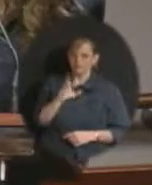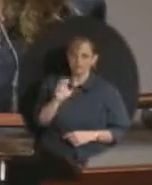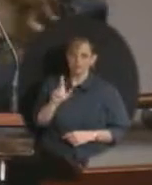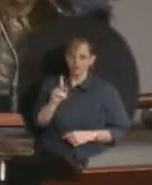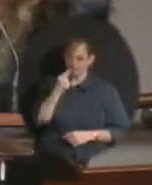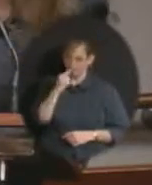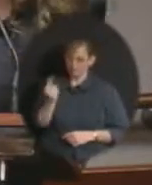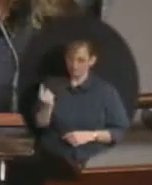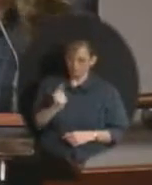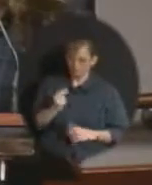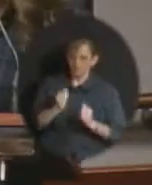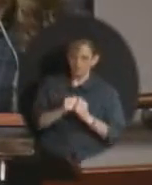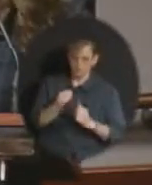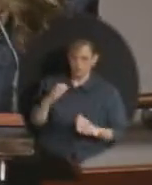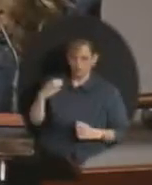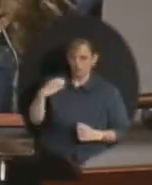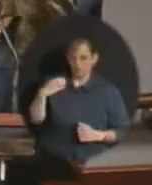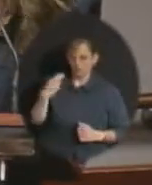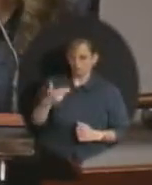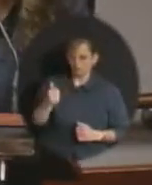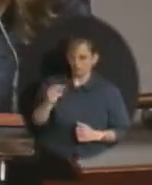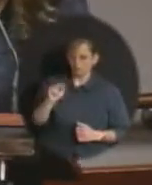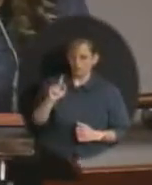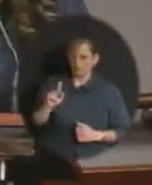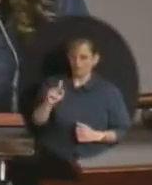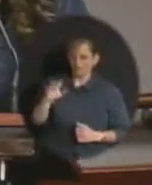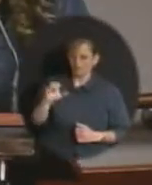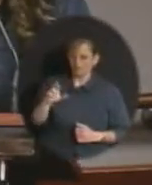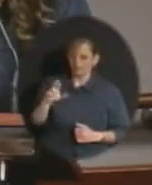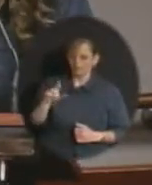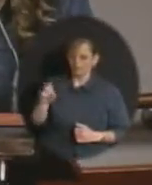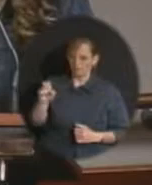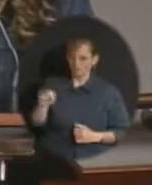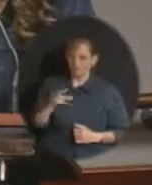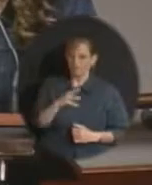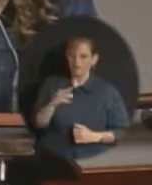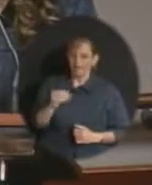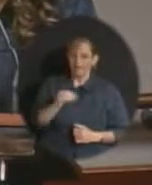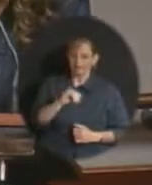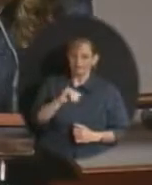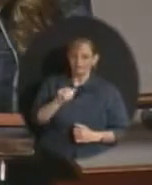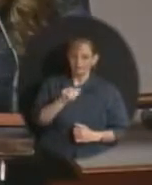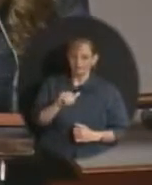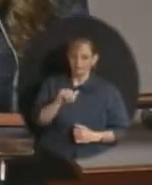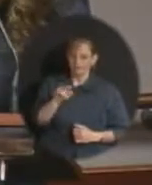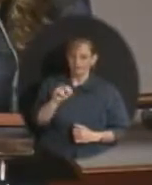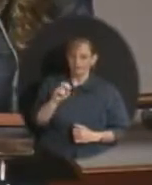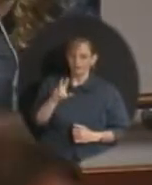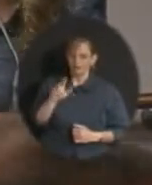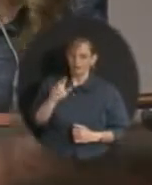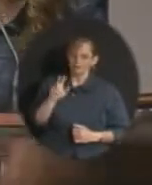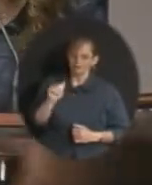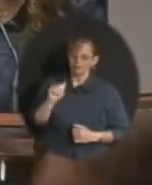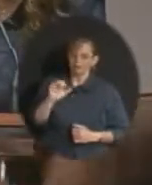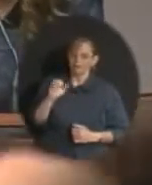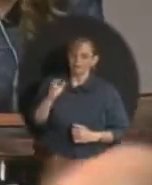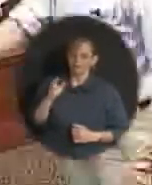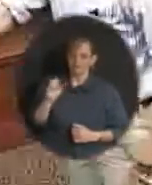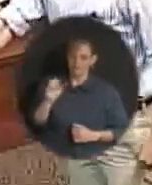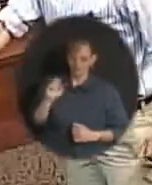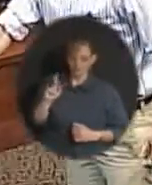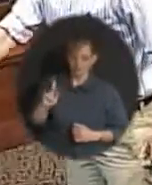Coach Hank Cruzen and Athletic Director Jay Novacek. Clark won his 4th straight Kansas